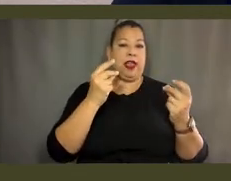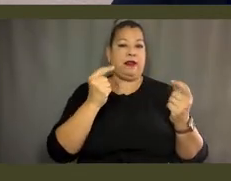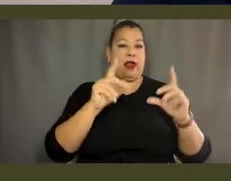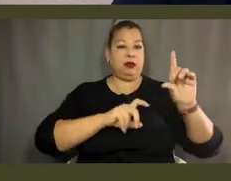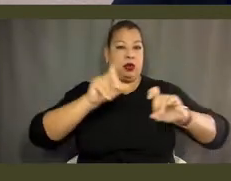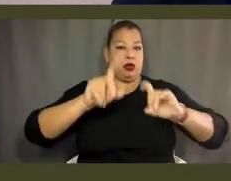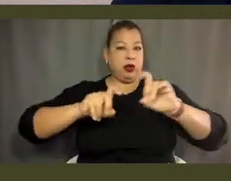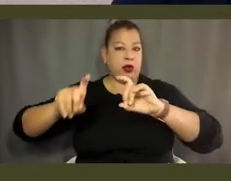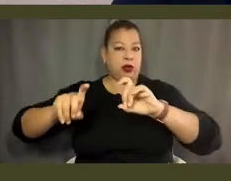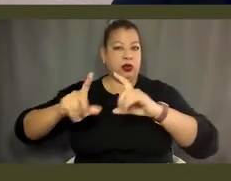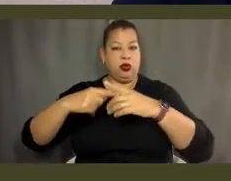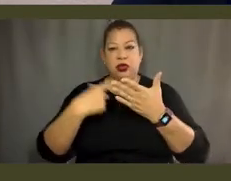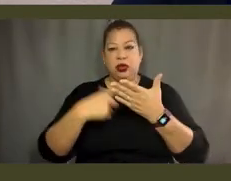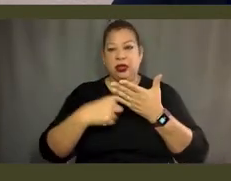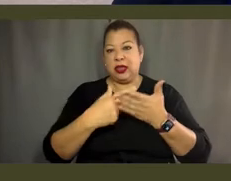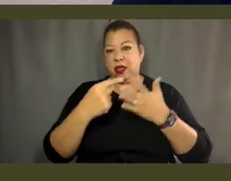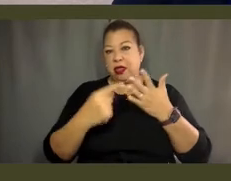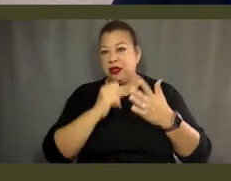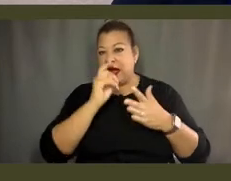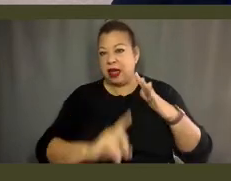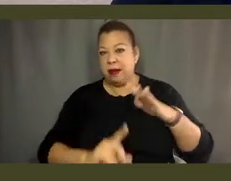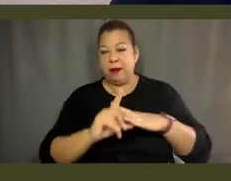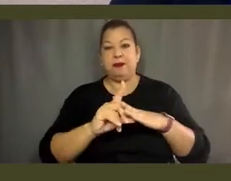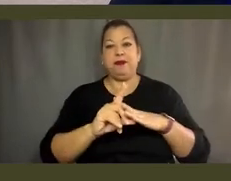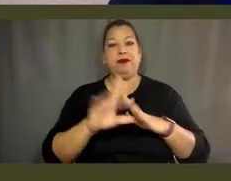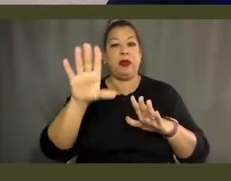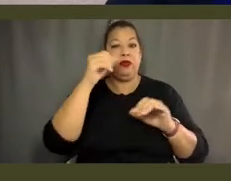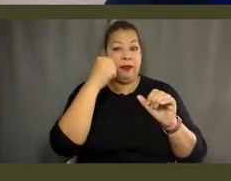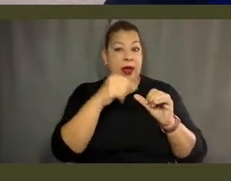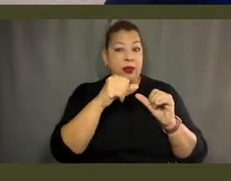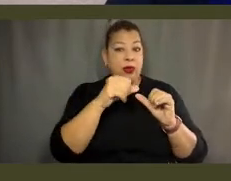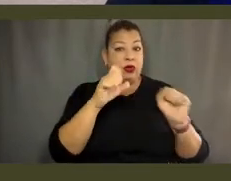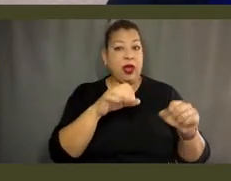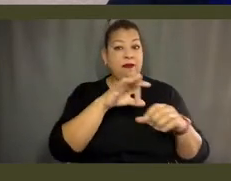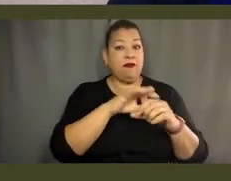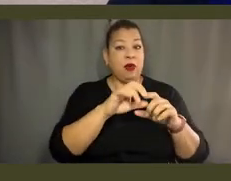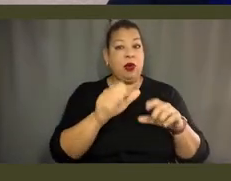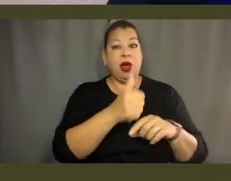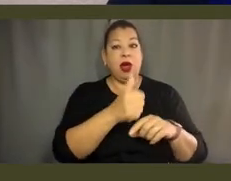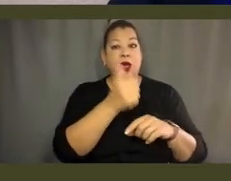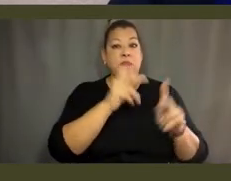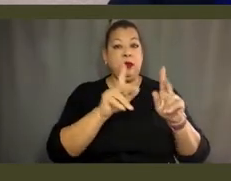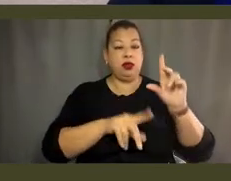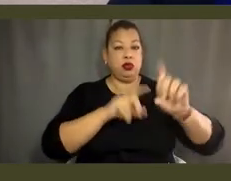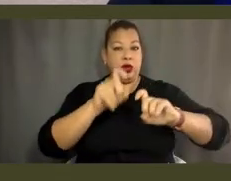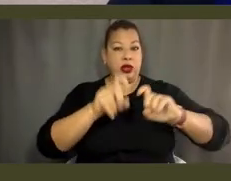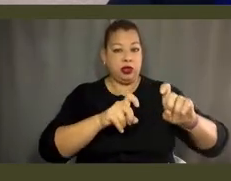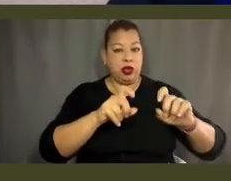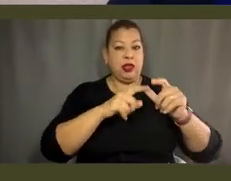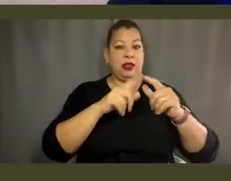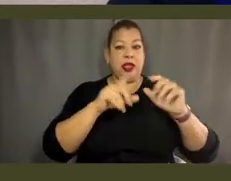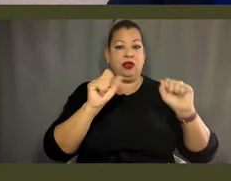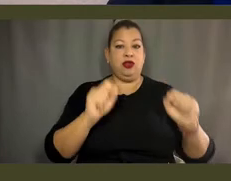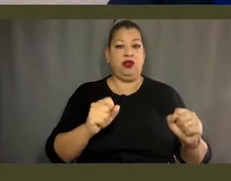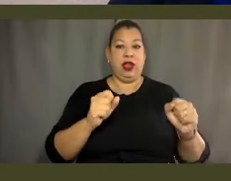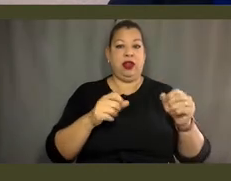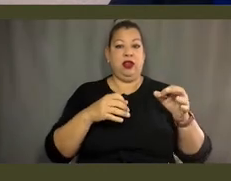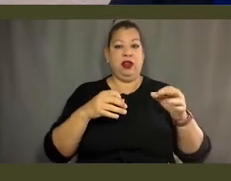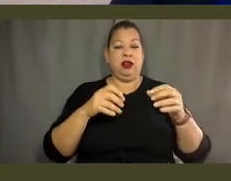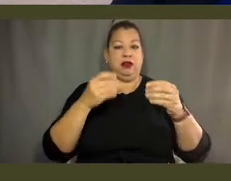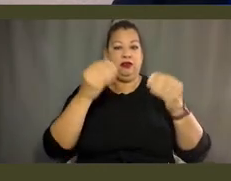up earlier. Remember, you can vote on other people's questions, and of course you can relay what you're thinking of